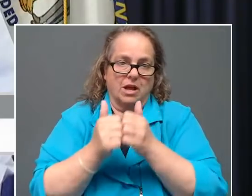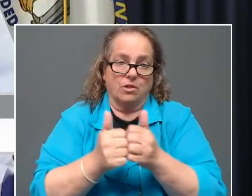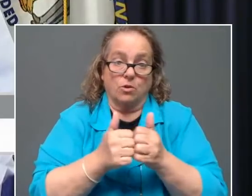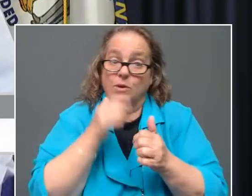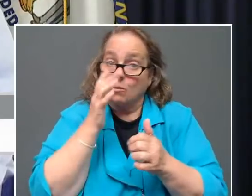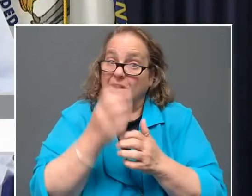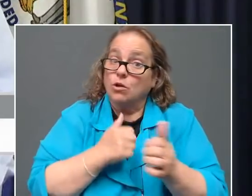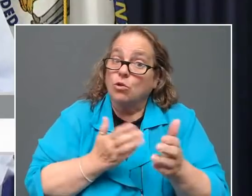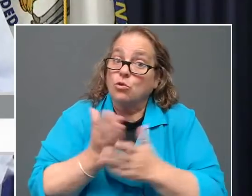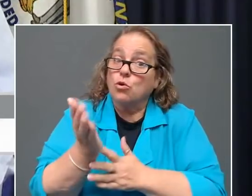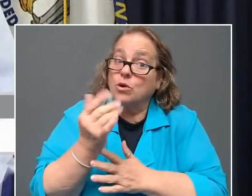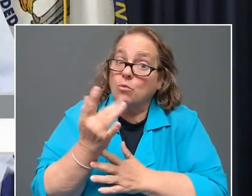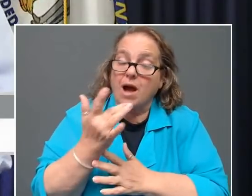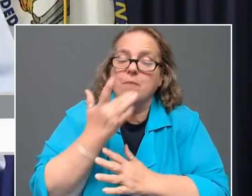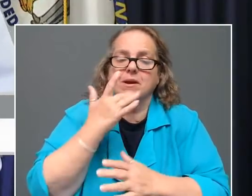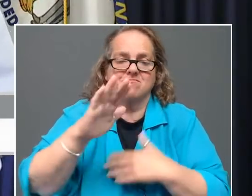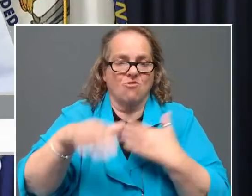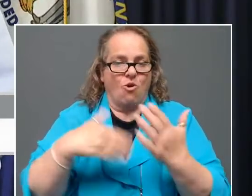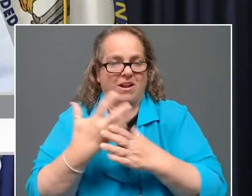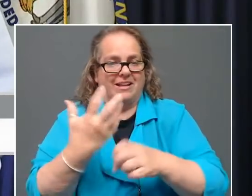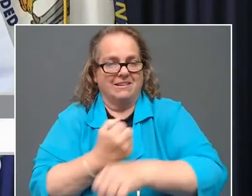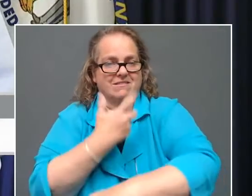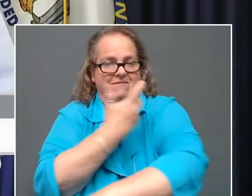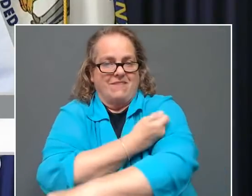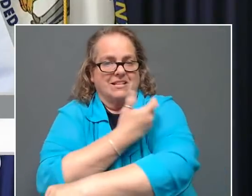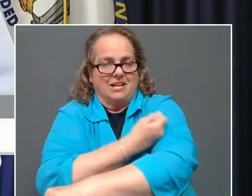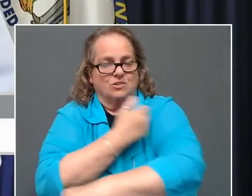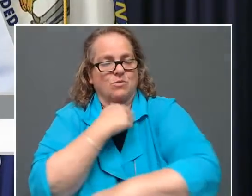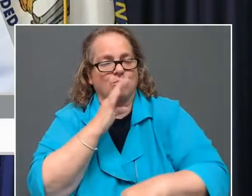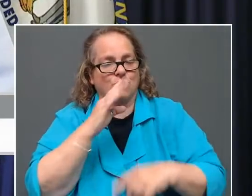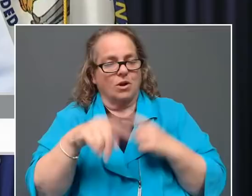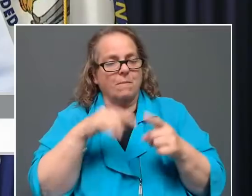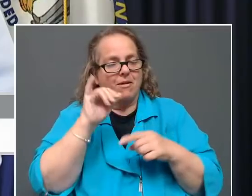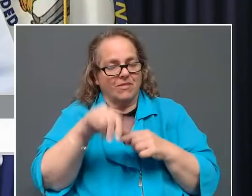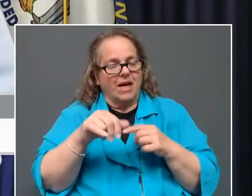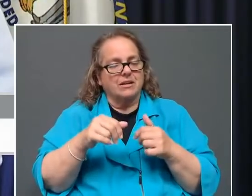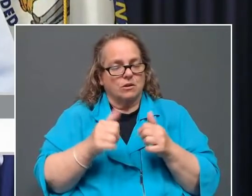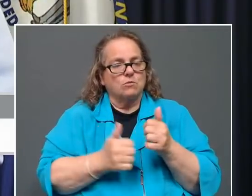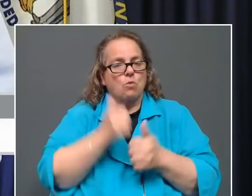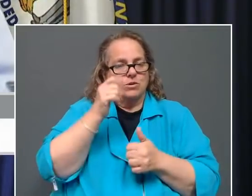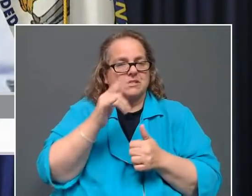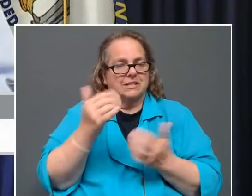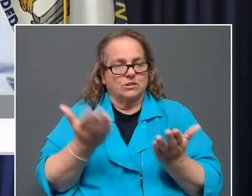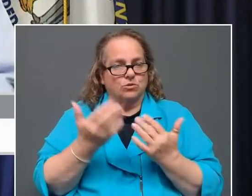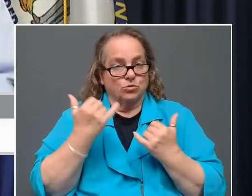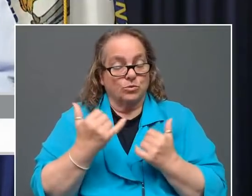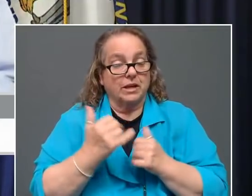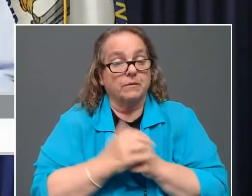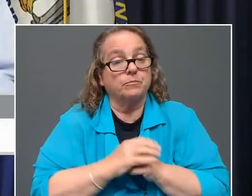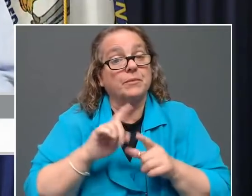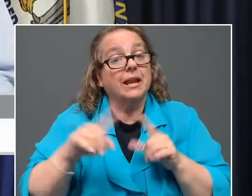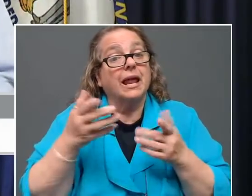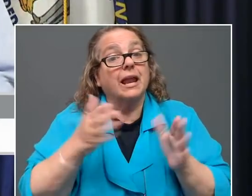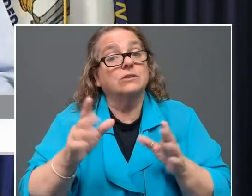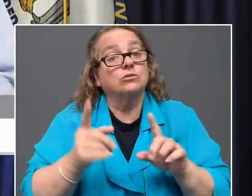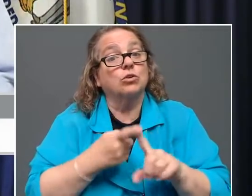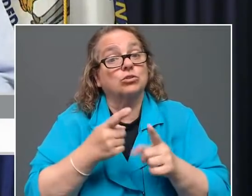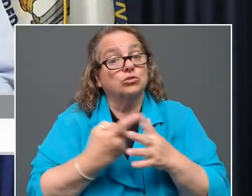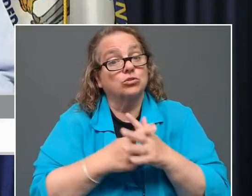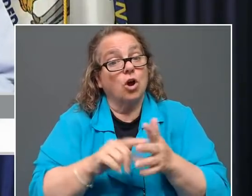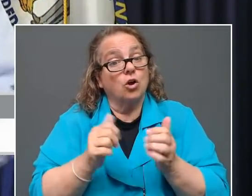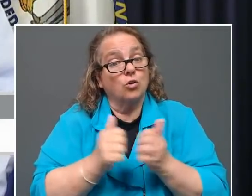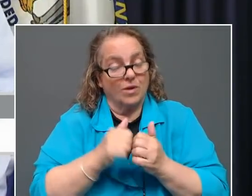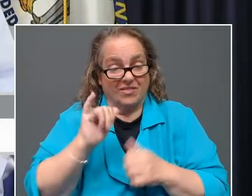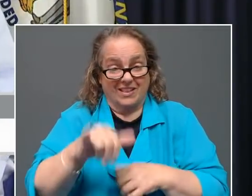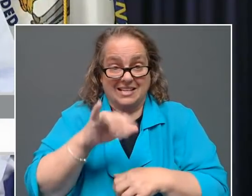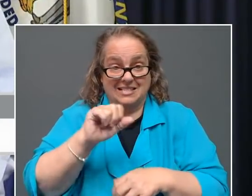get everybody vaccinated. And we'll talk about that primarily here today. But let's first start with this is National Public